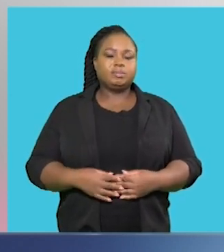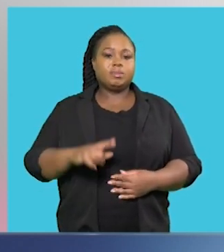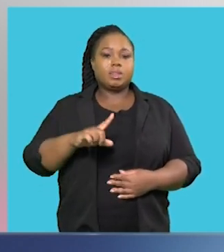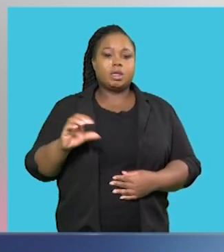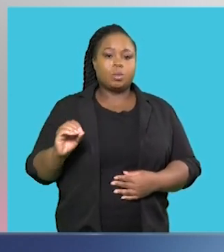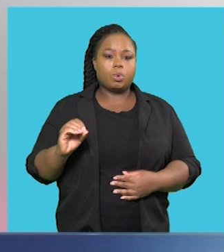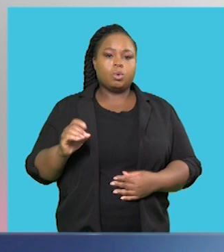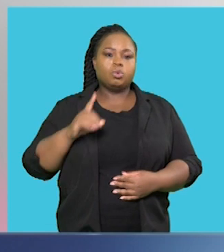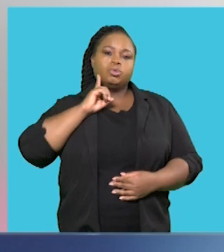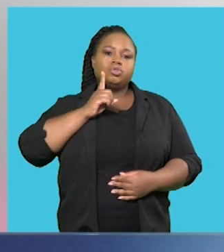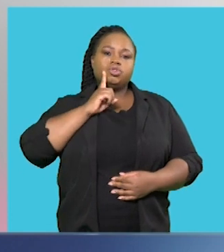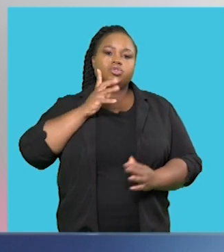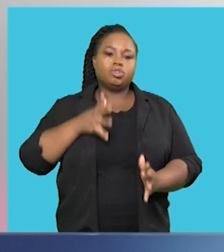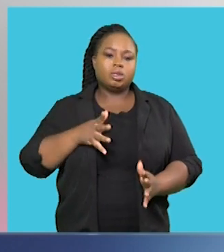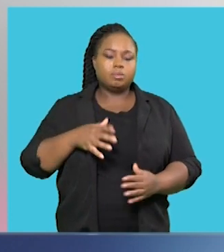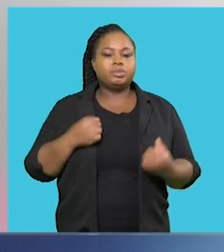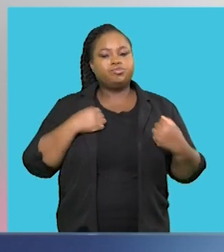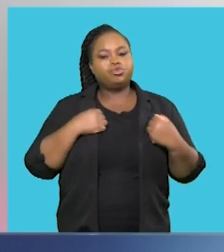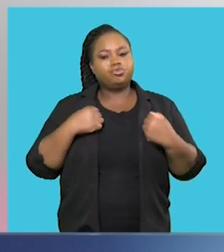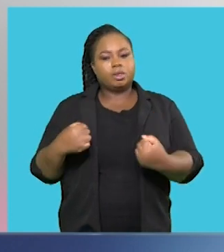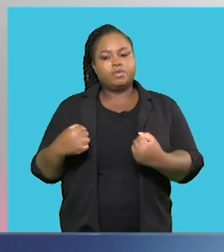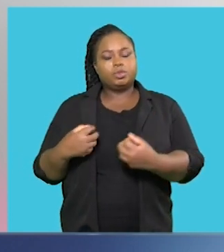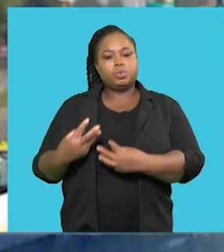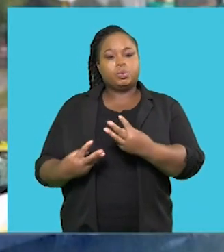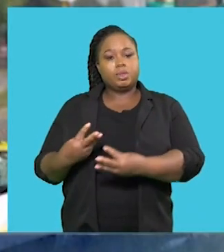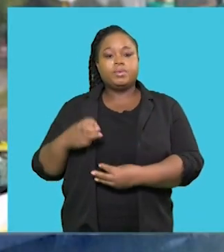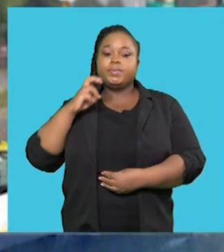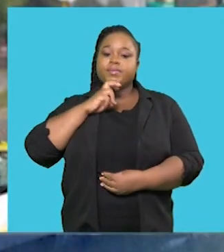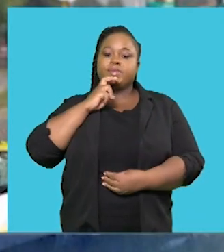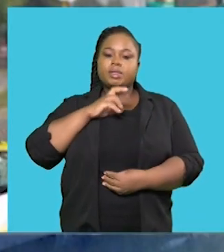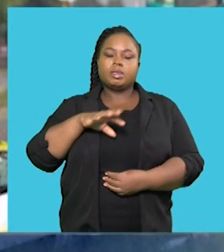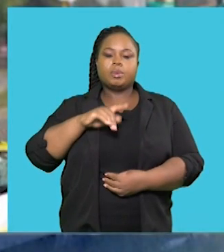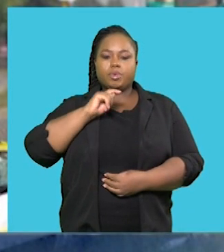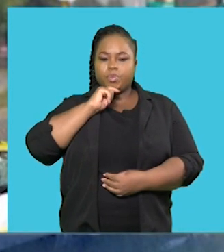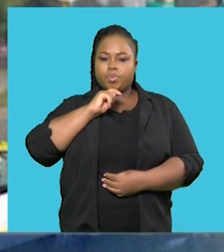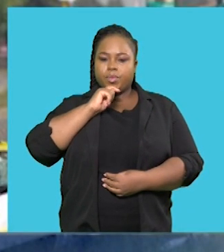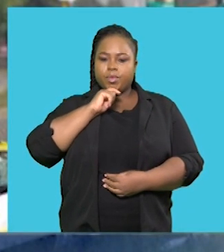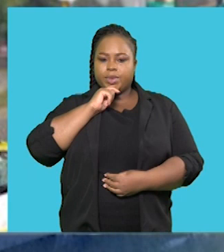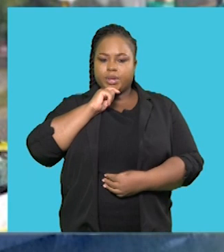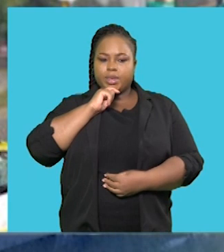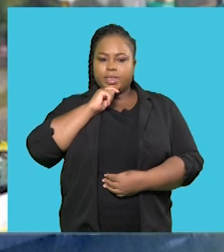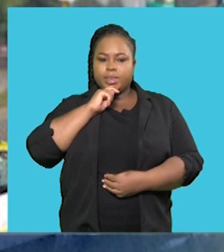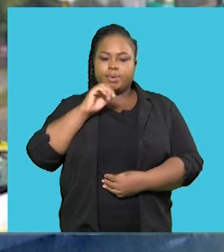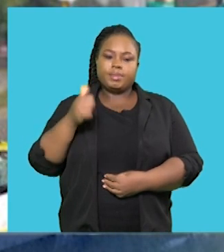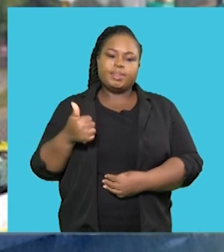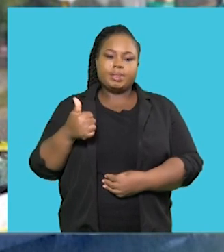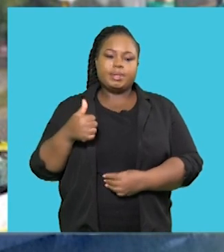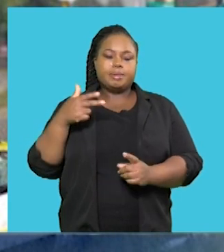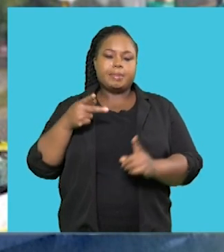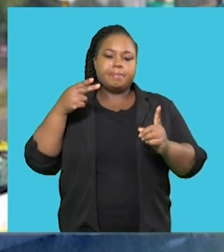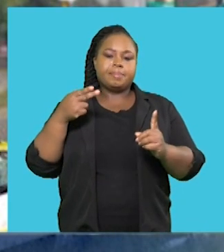-orientation educator was driving to work on Friday morning when she was fatally wounded